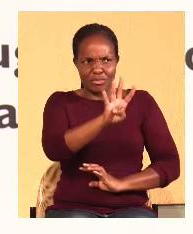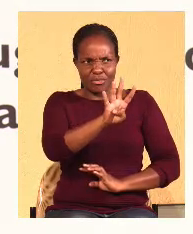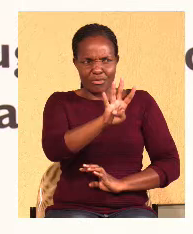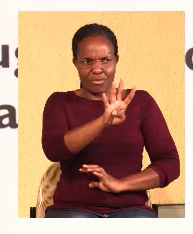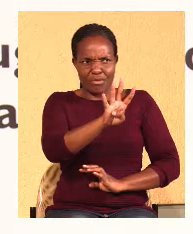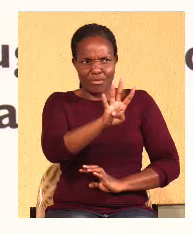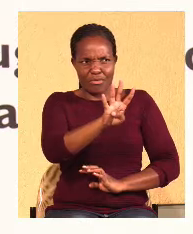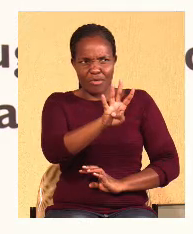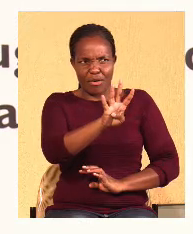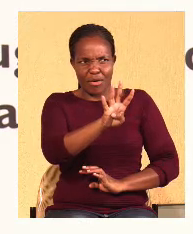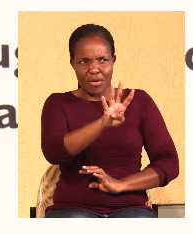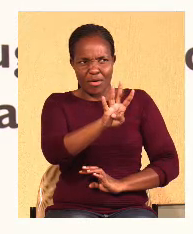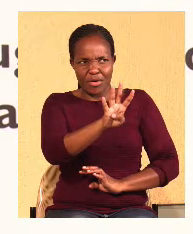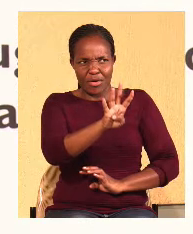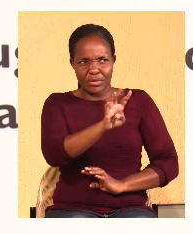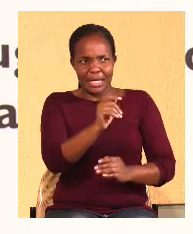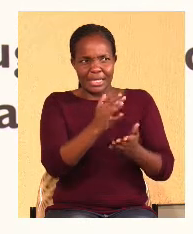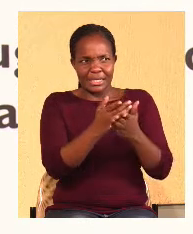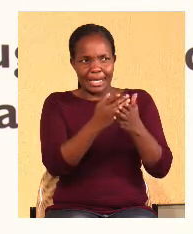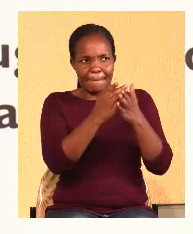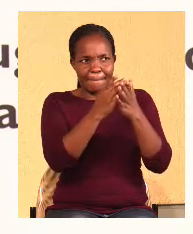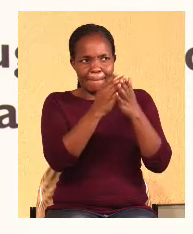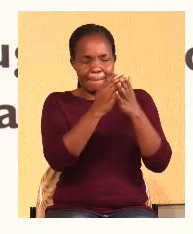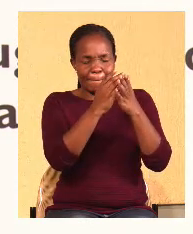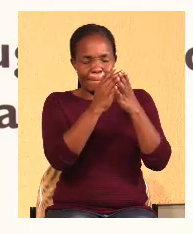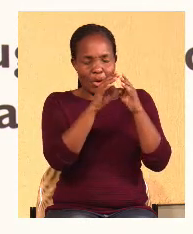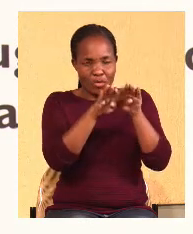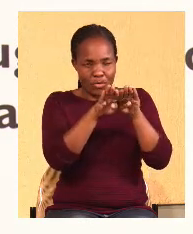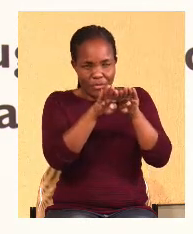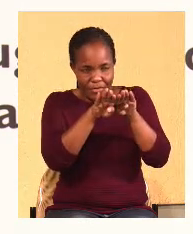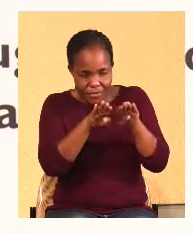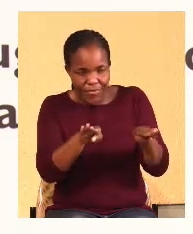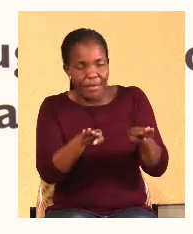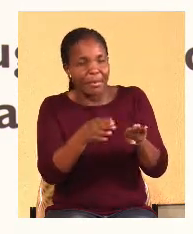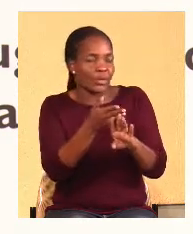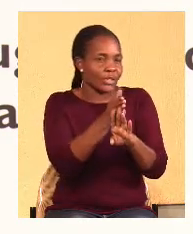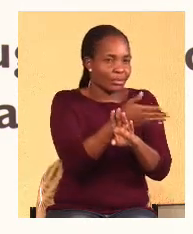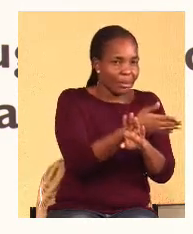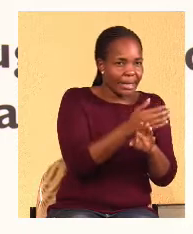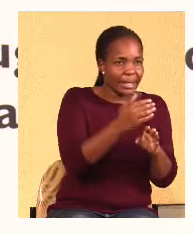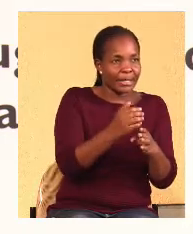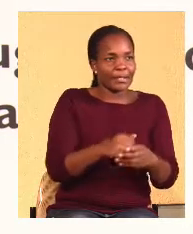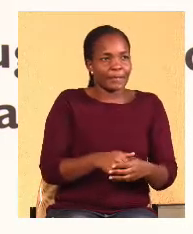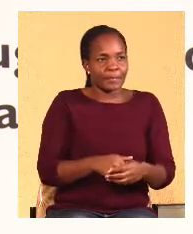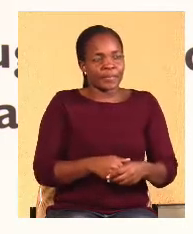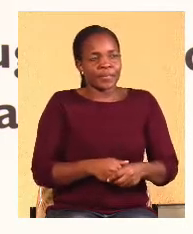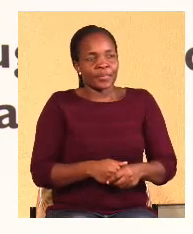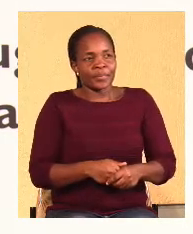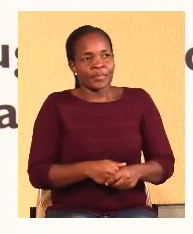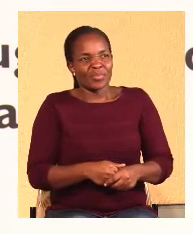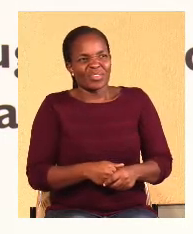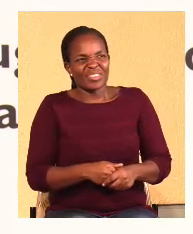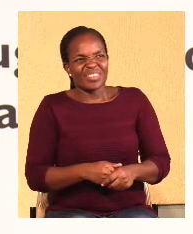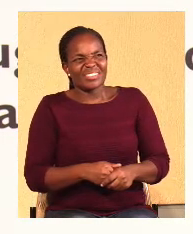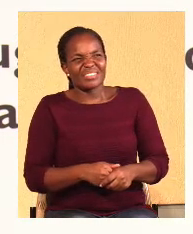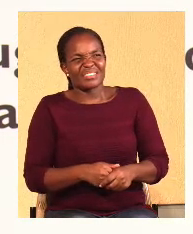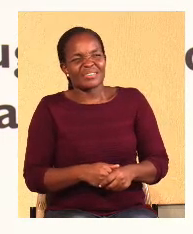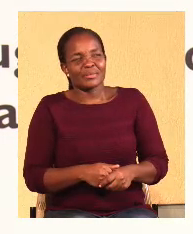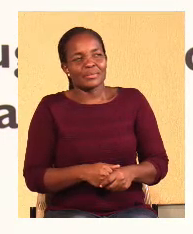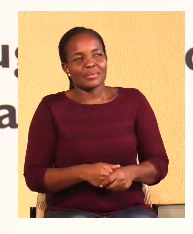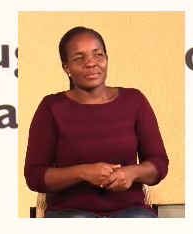provided us with a scope of rights that can be limited. There are certain rights, and it really relates to what